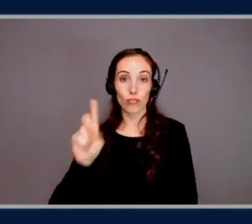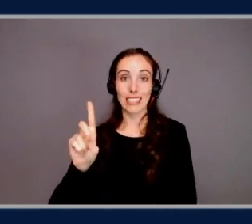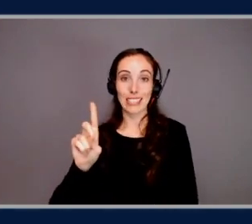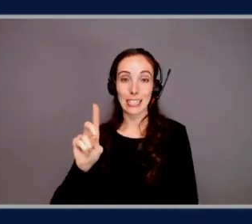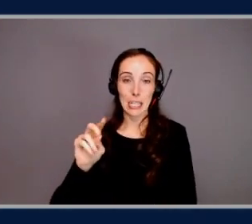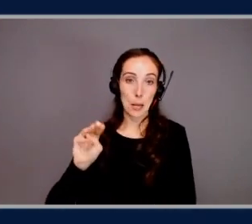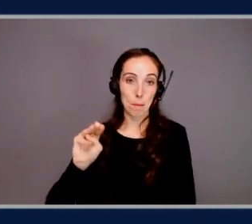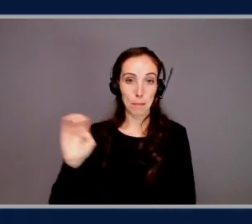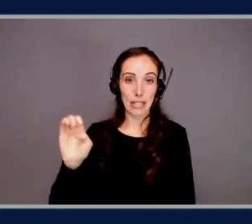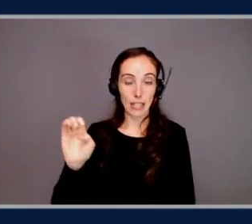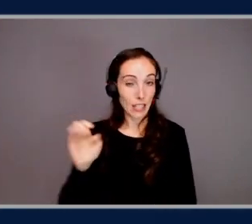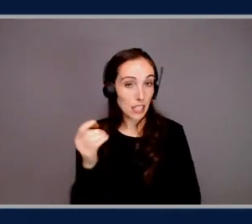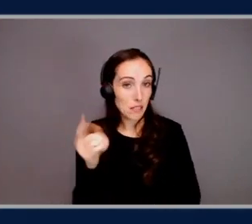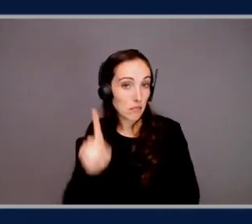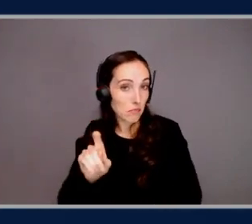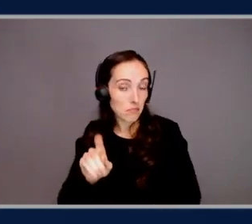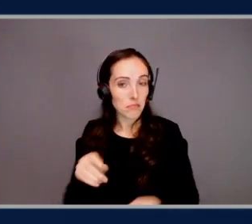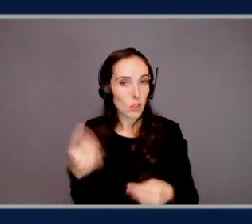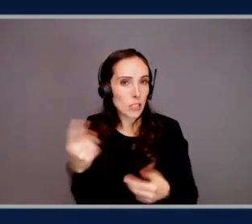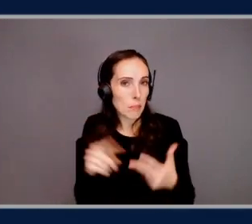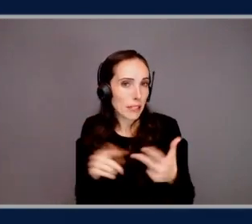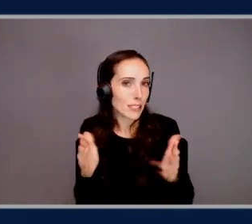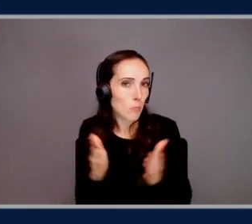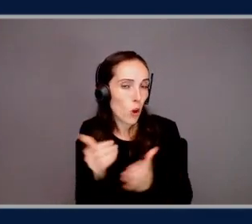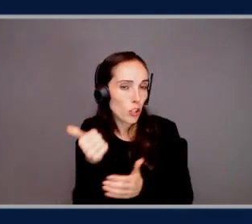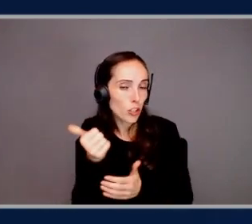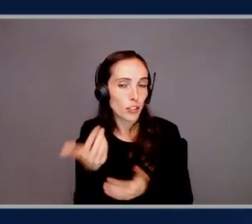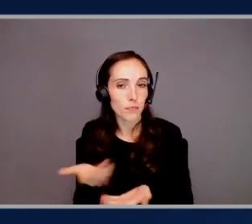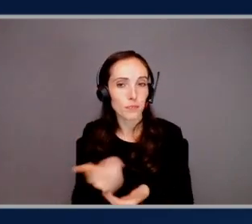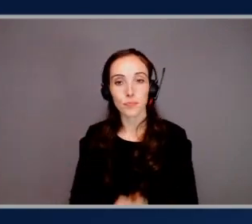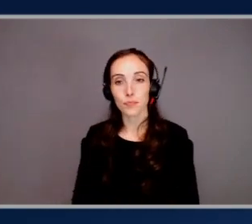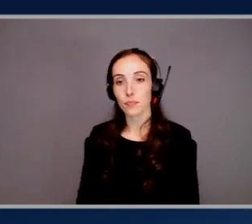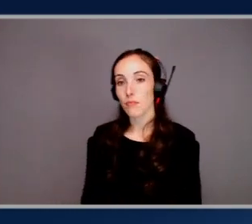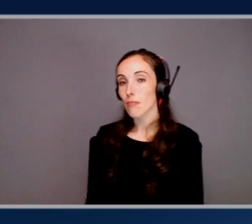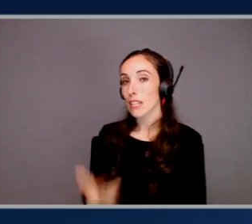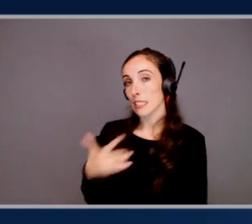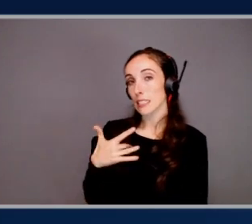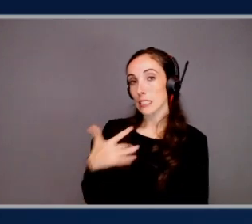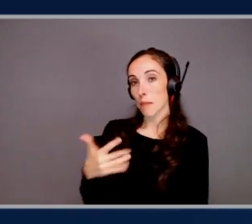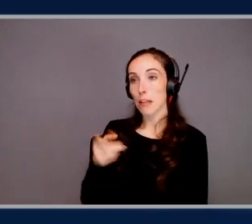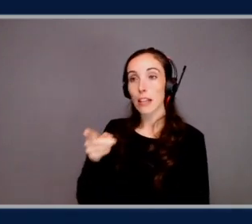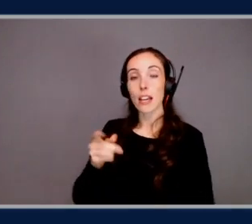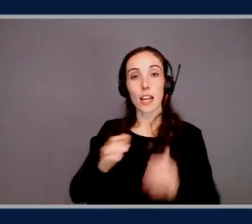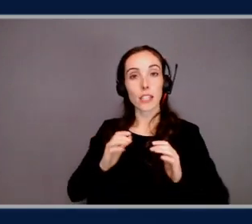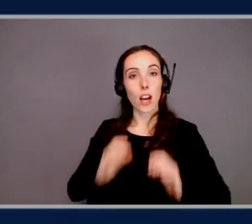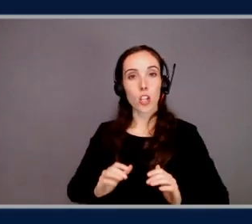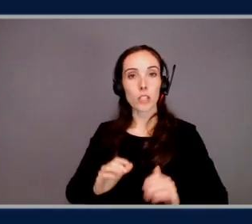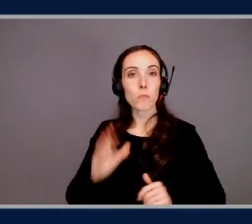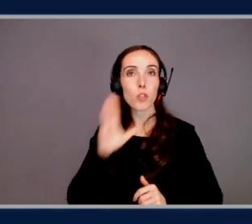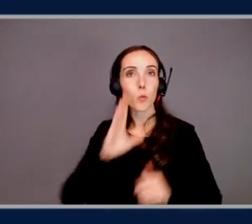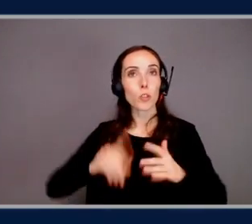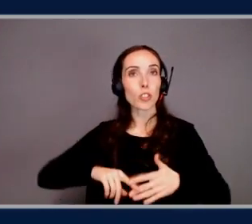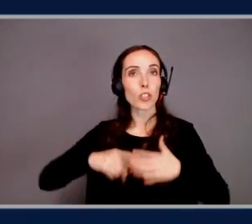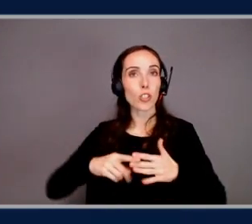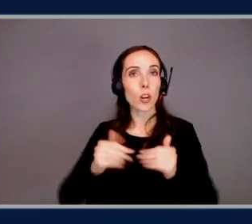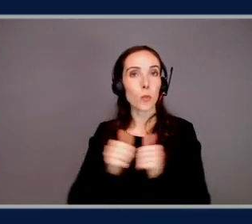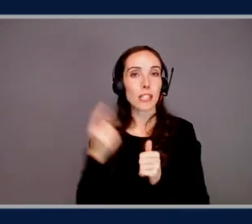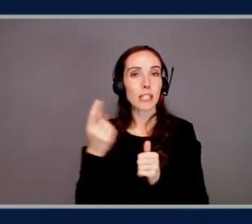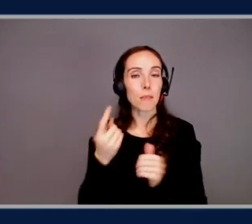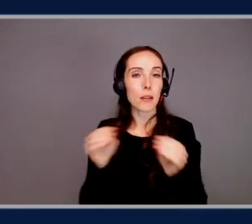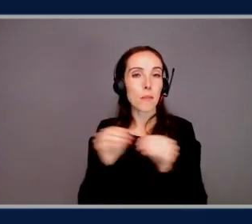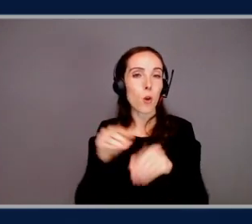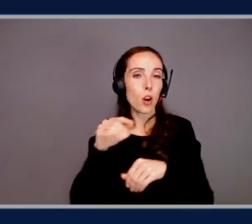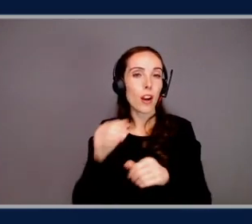guess, smaller that they can work into a bigger? Yeah, usually the adoption pattern we typically see with customers is they start with something that's a little bit more high touch, right? Mm-hmm. These agents